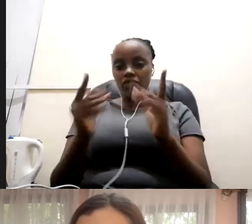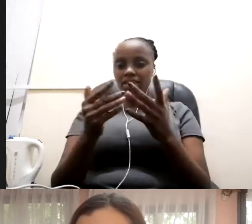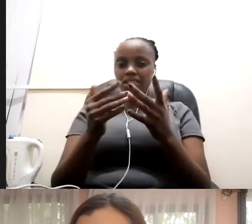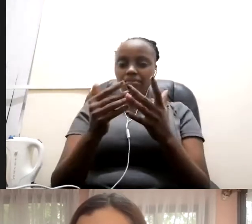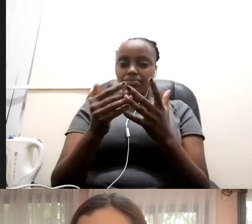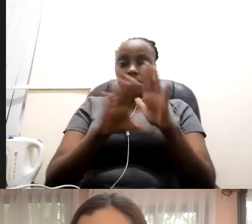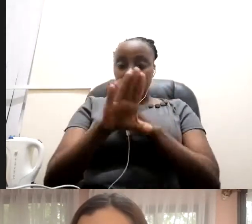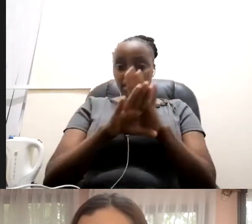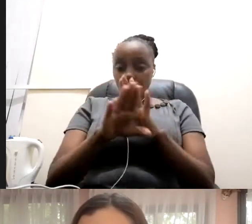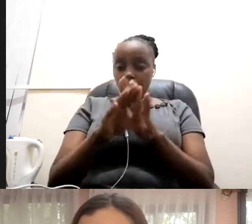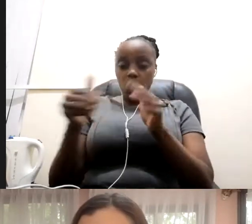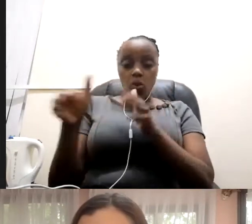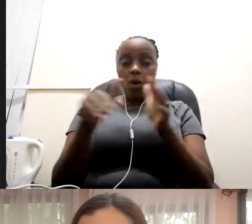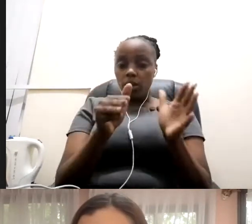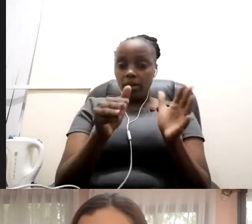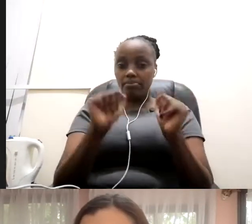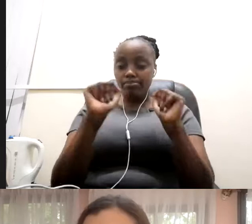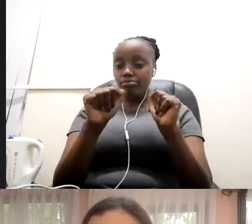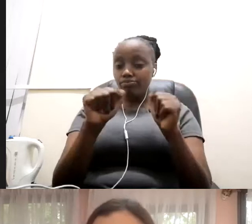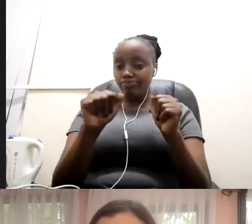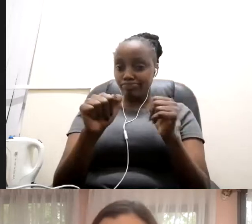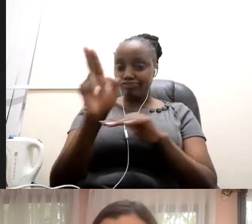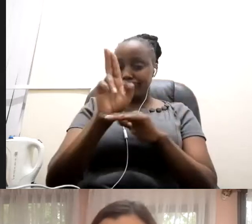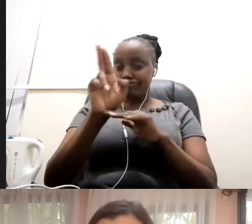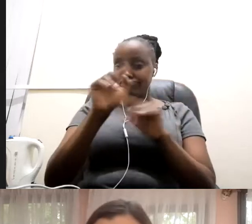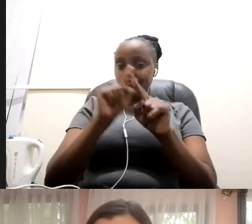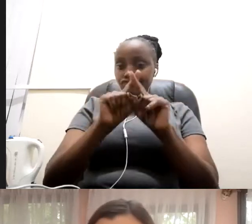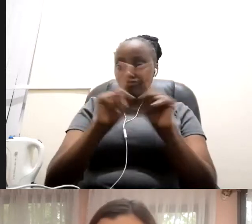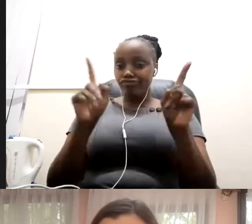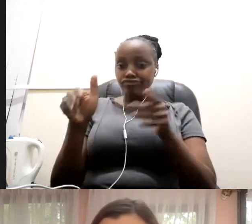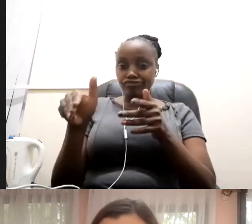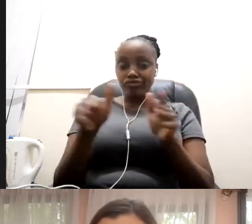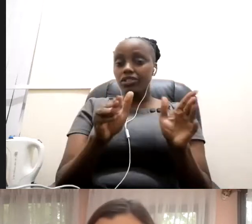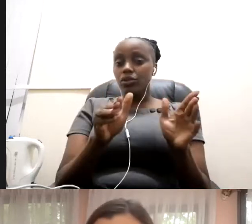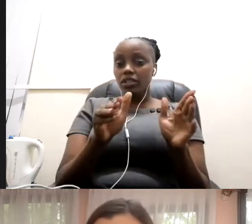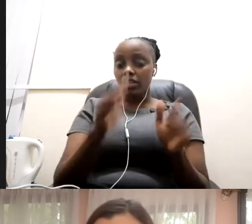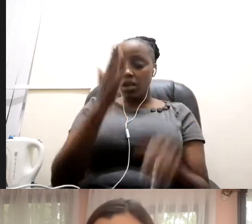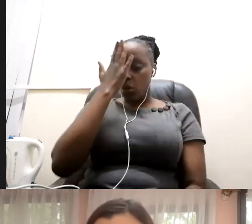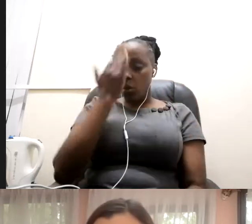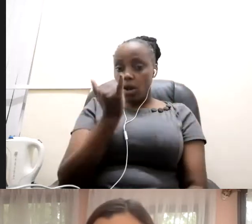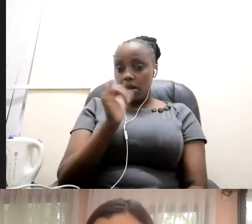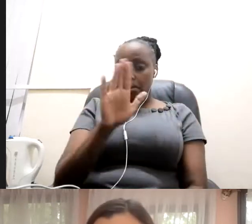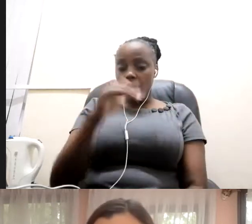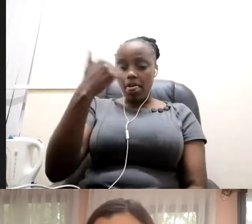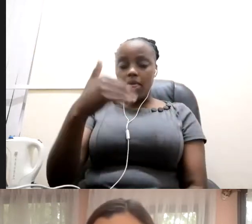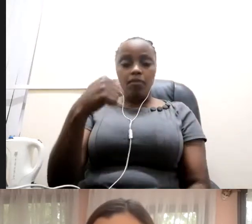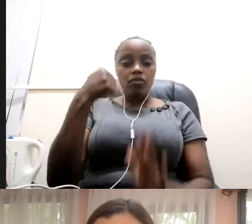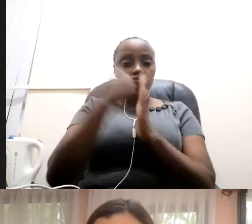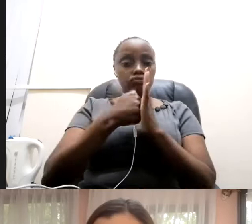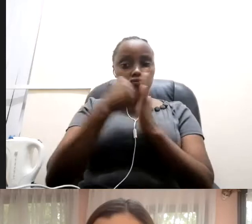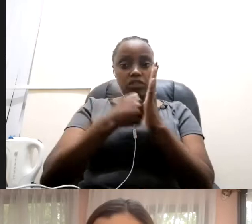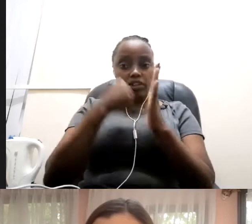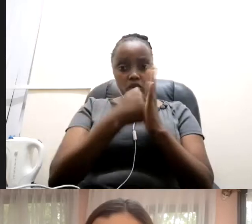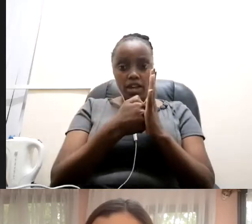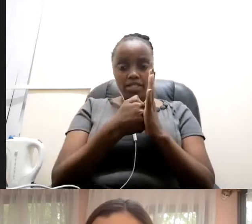hope that you can use it in different ways and for your daily advocacy activity that we know